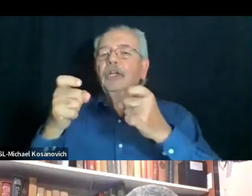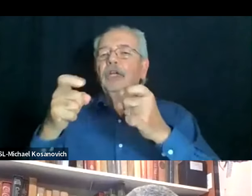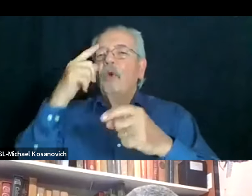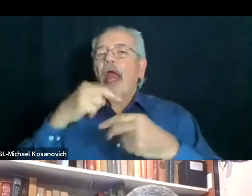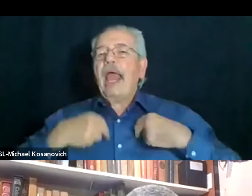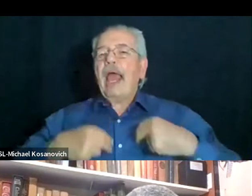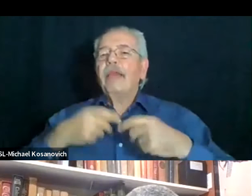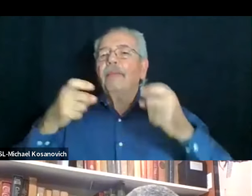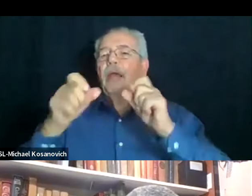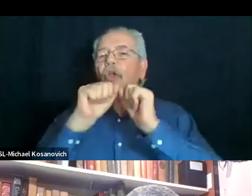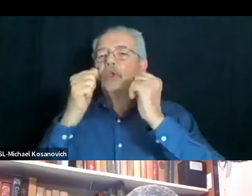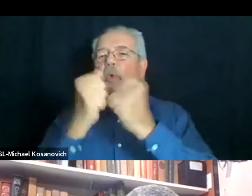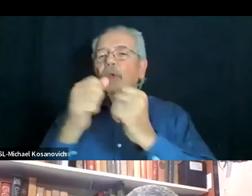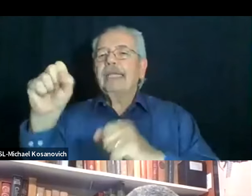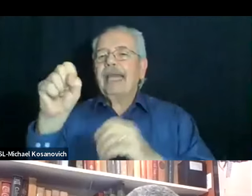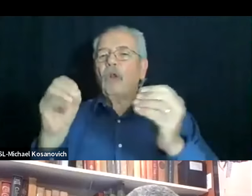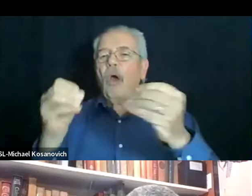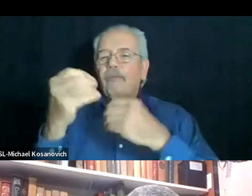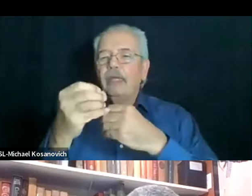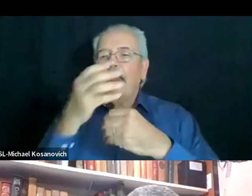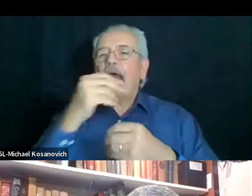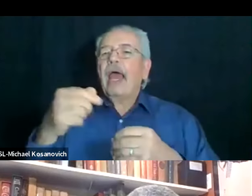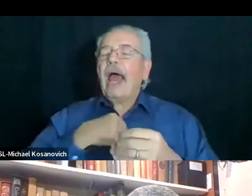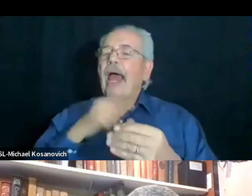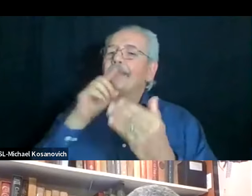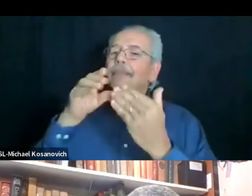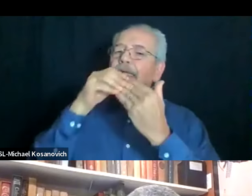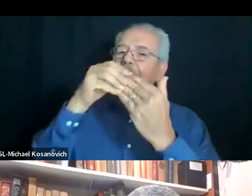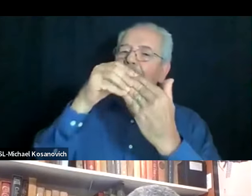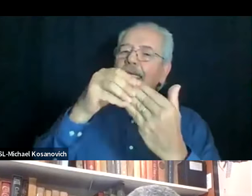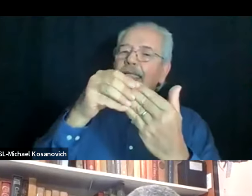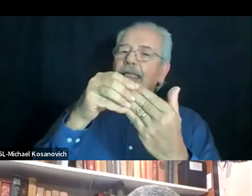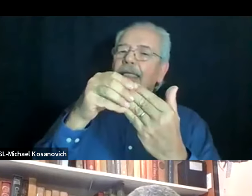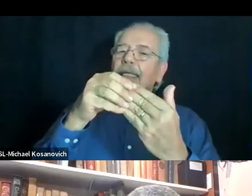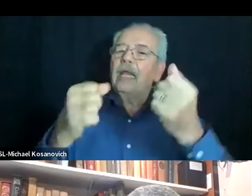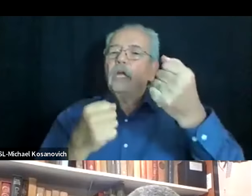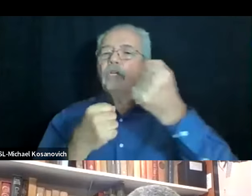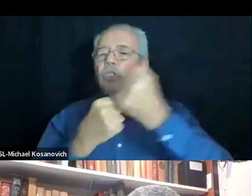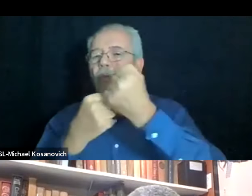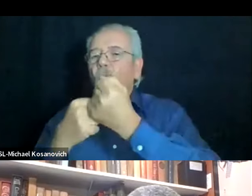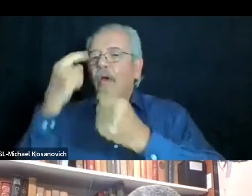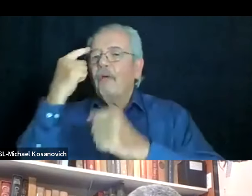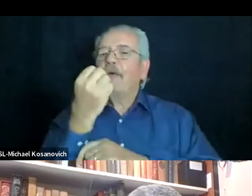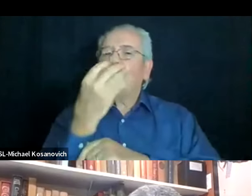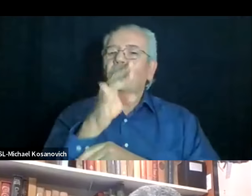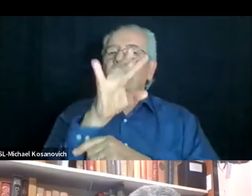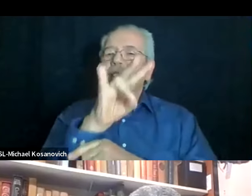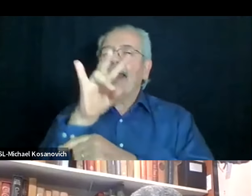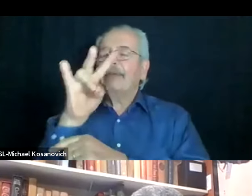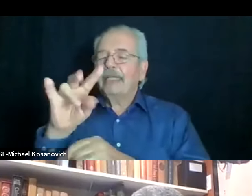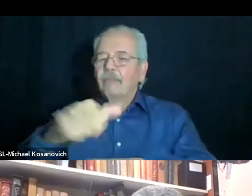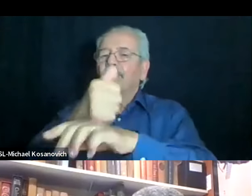Management Associates in our Seattle office, and I am leading the support for the 1477